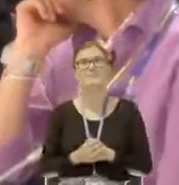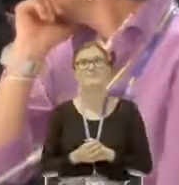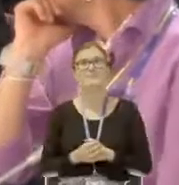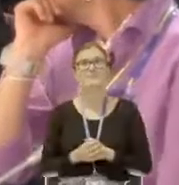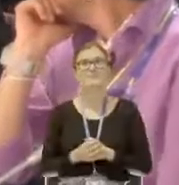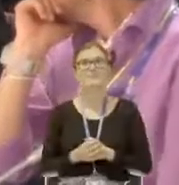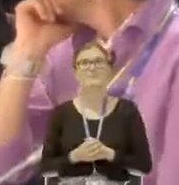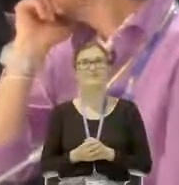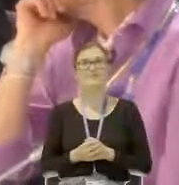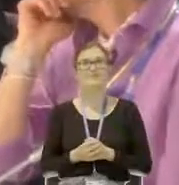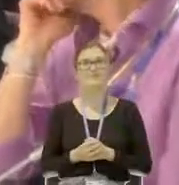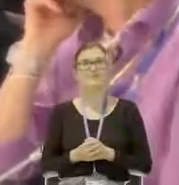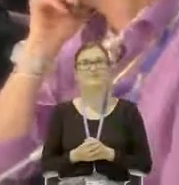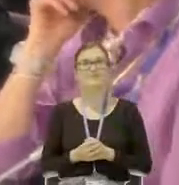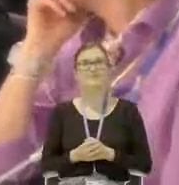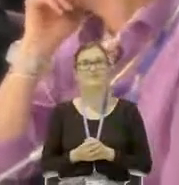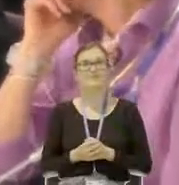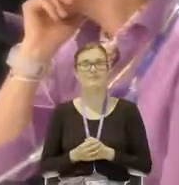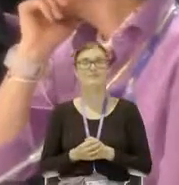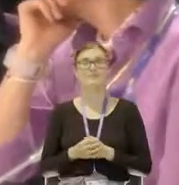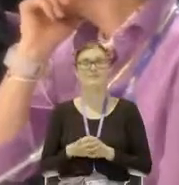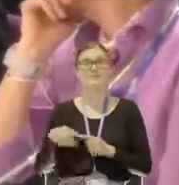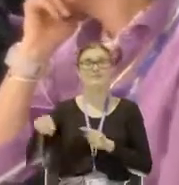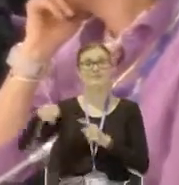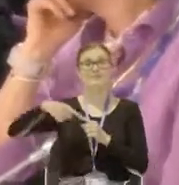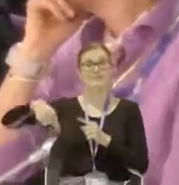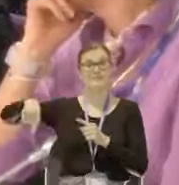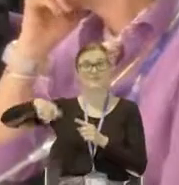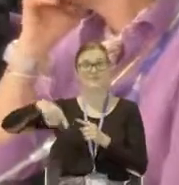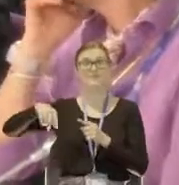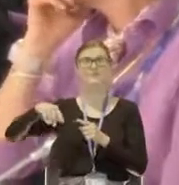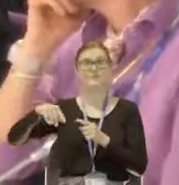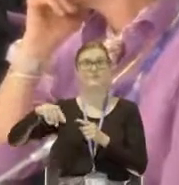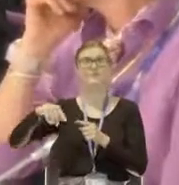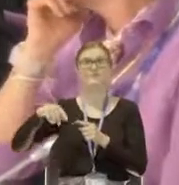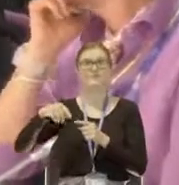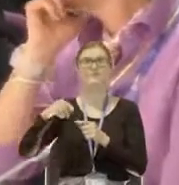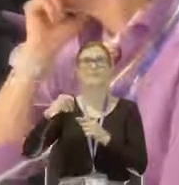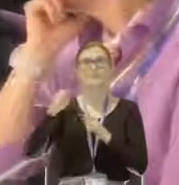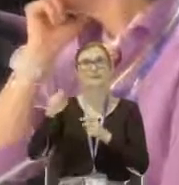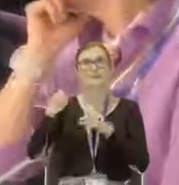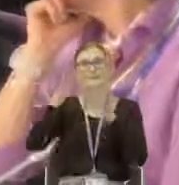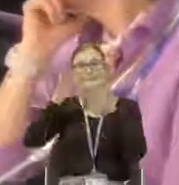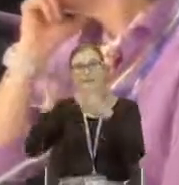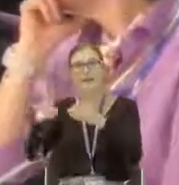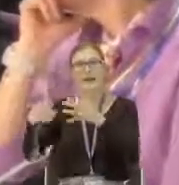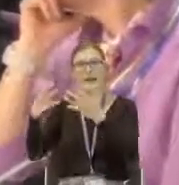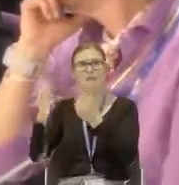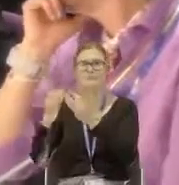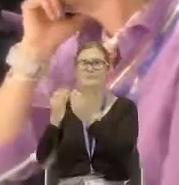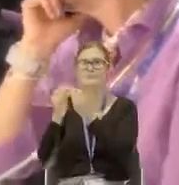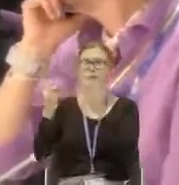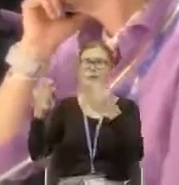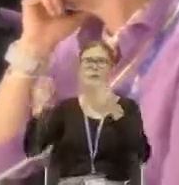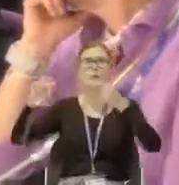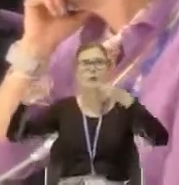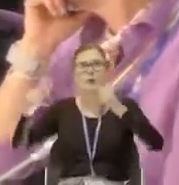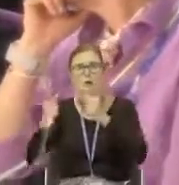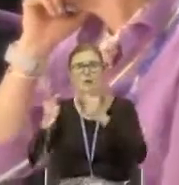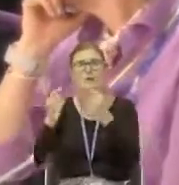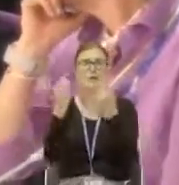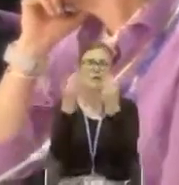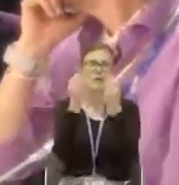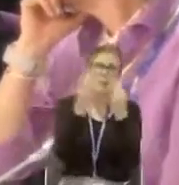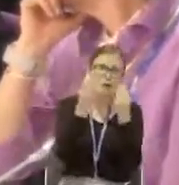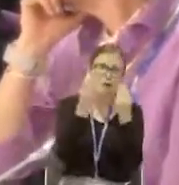the issues of health, service, economic issues, social and political unrest, and environment issues from